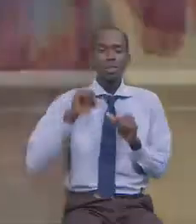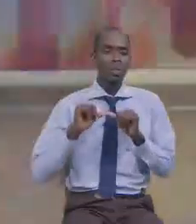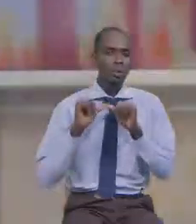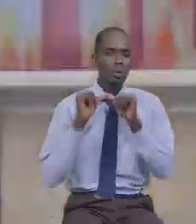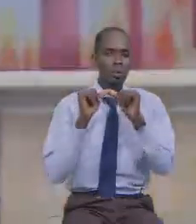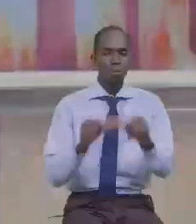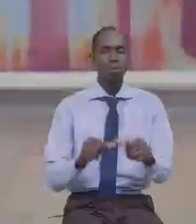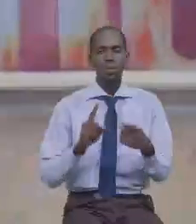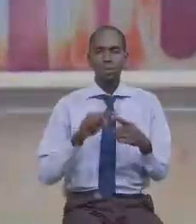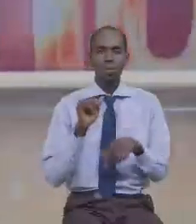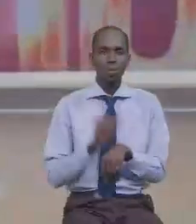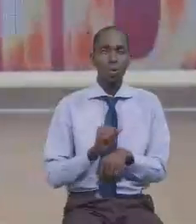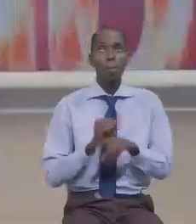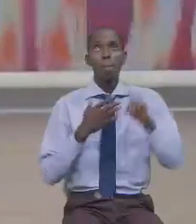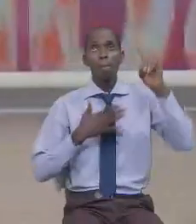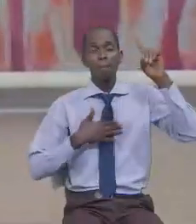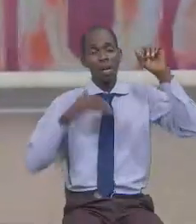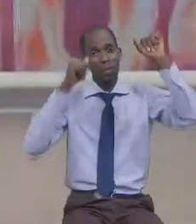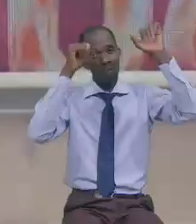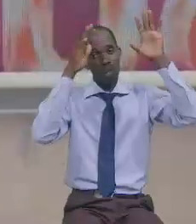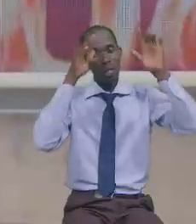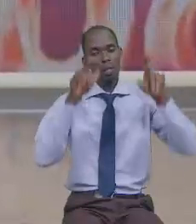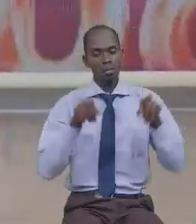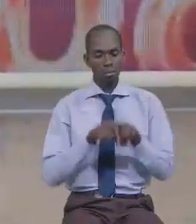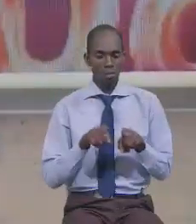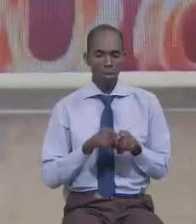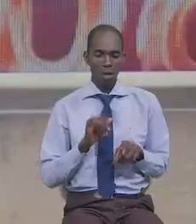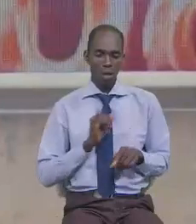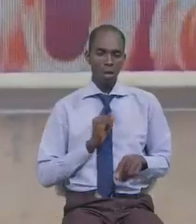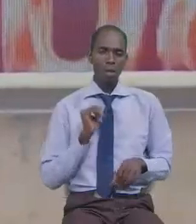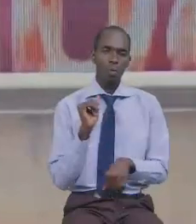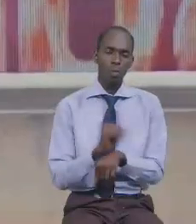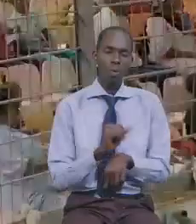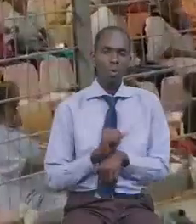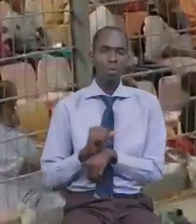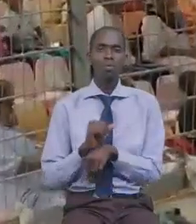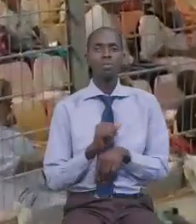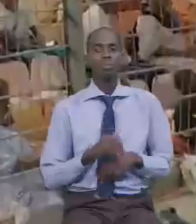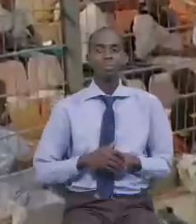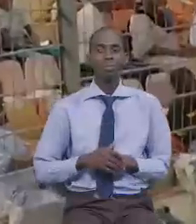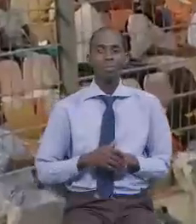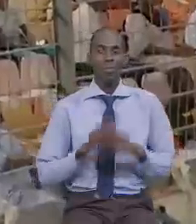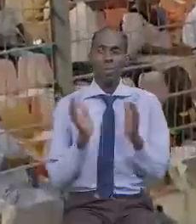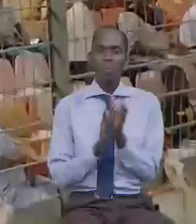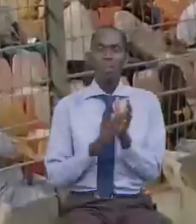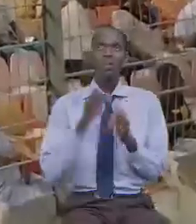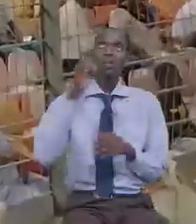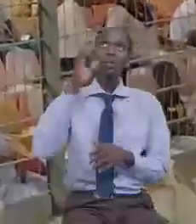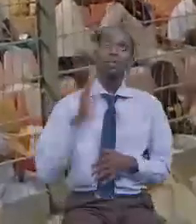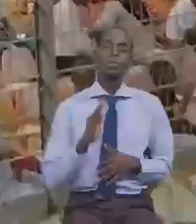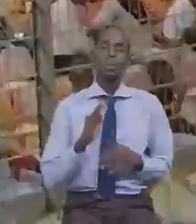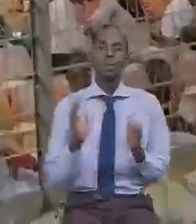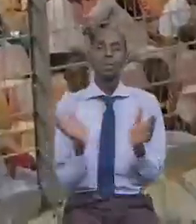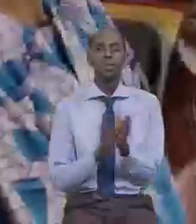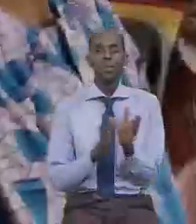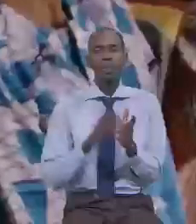My Father worketh hitherto, and I work. Praise God. I said,